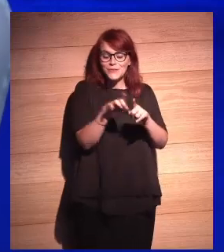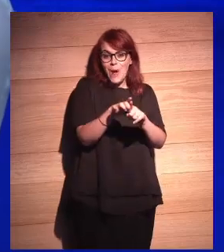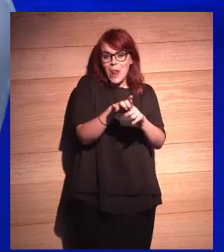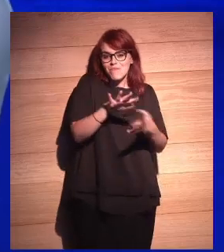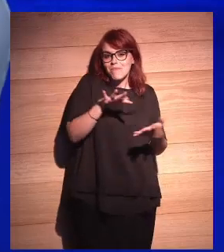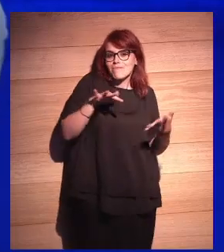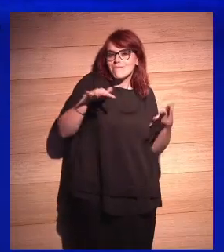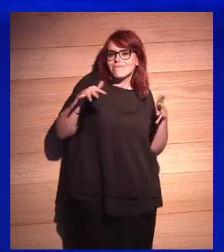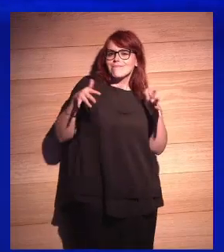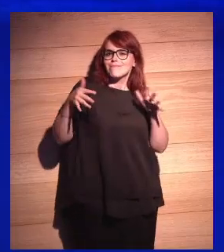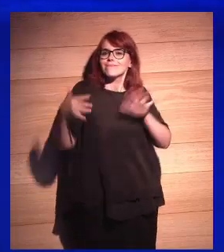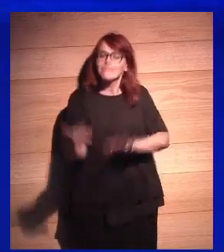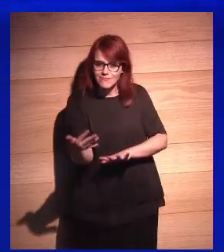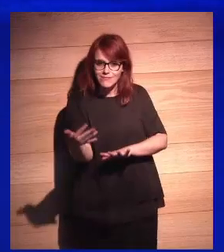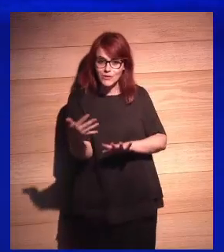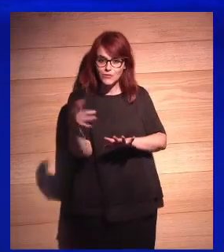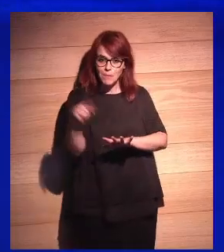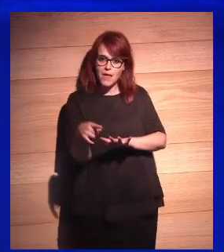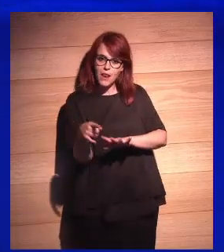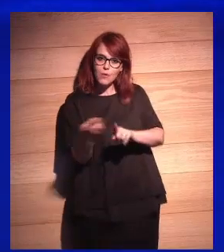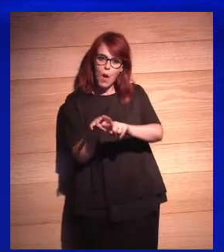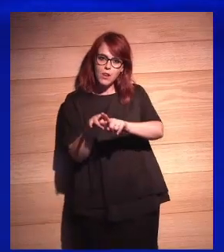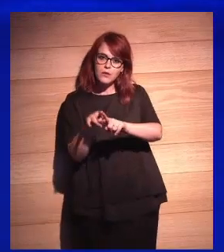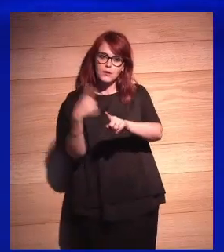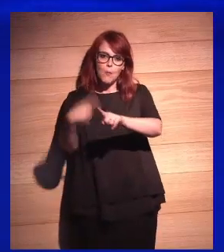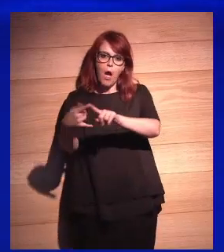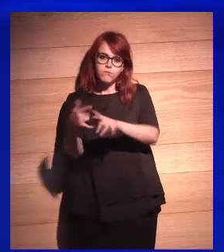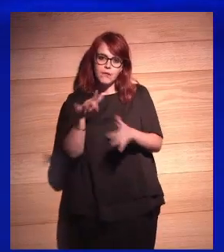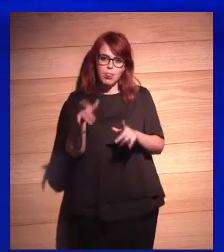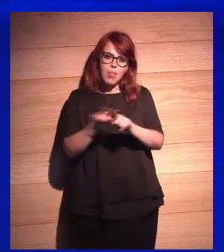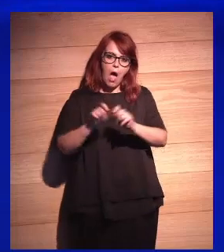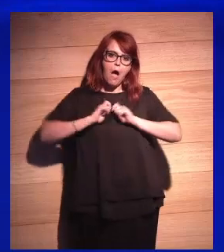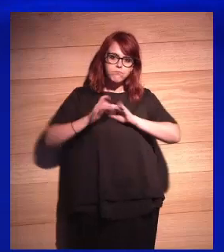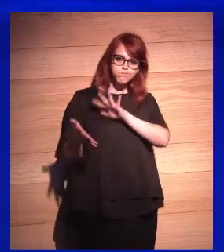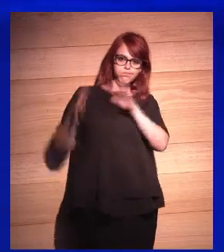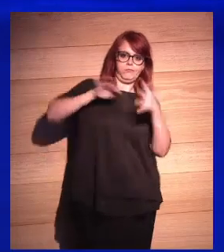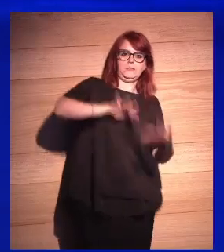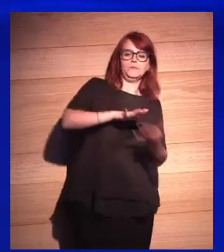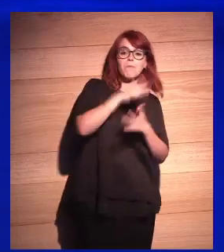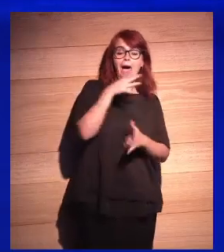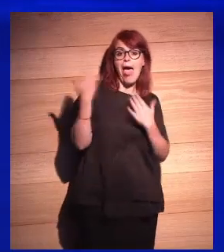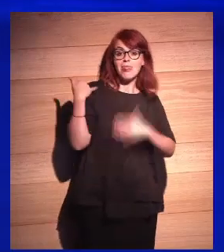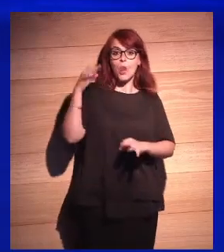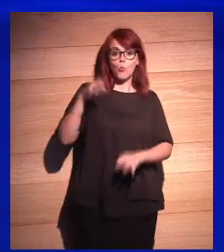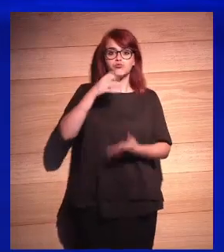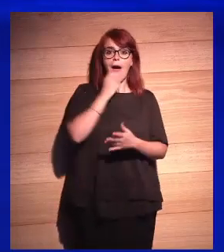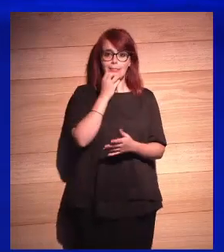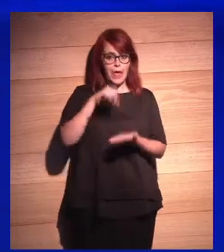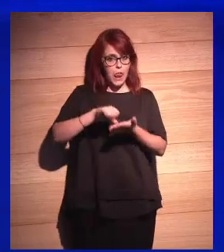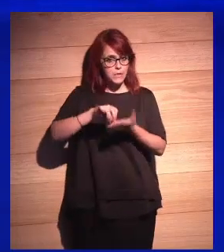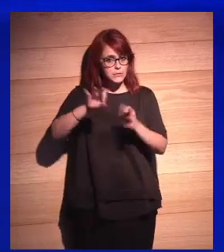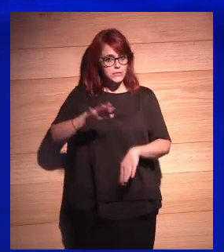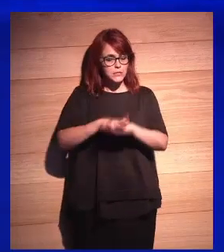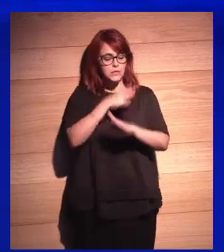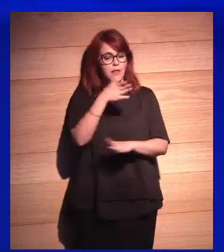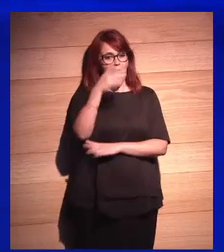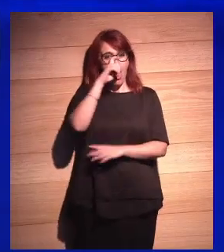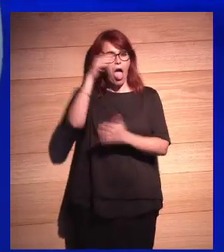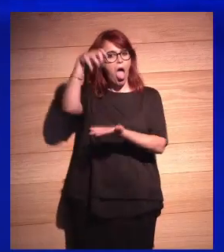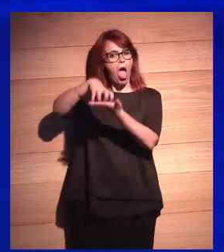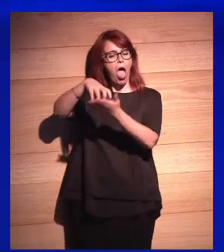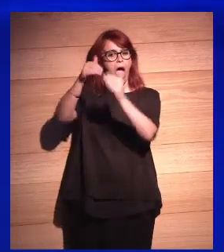perception of a work of art that transforms you, and maybe you're also transforming the work of art. Yesterday I was in